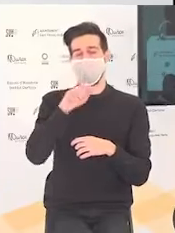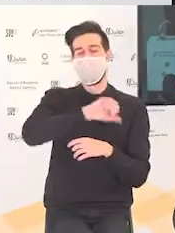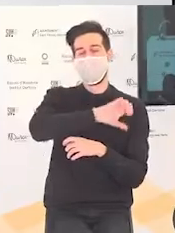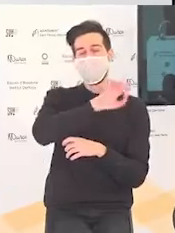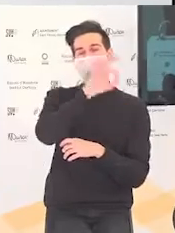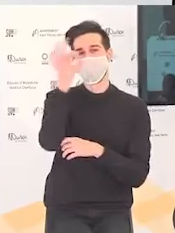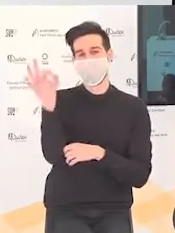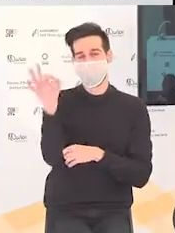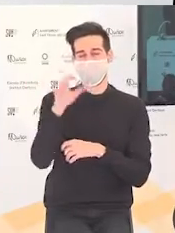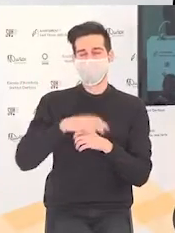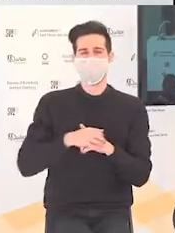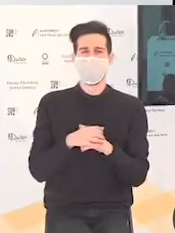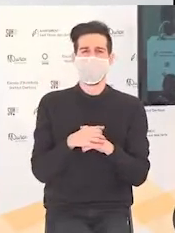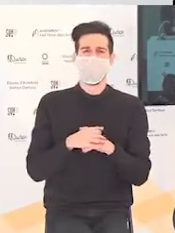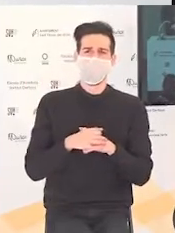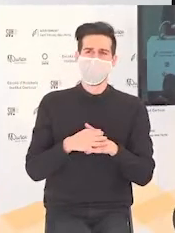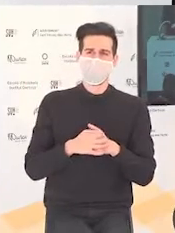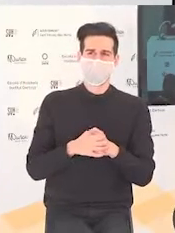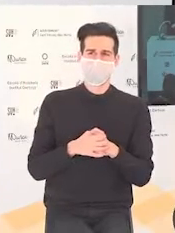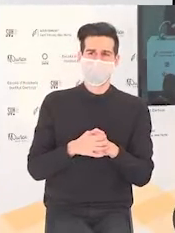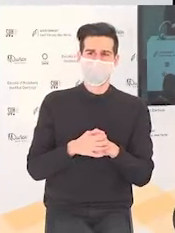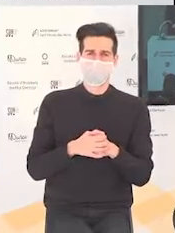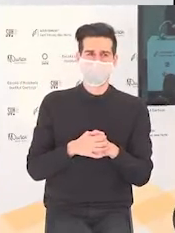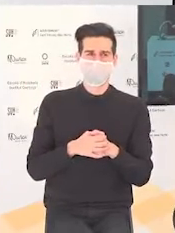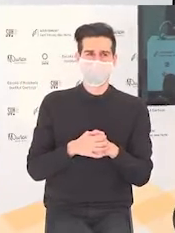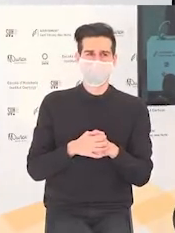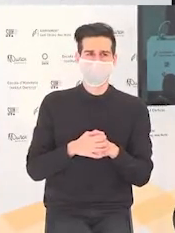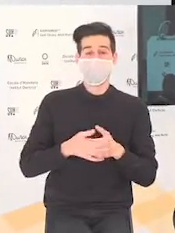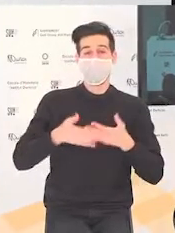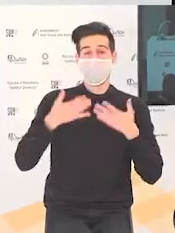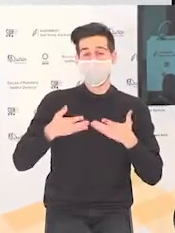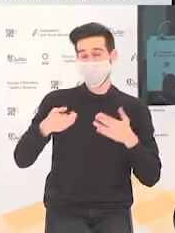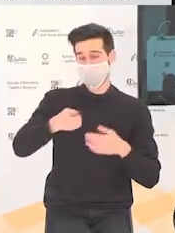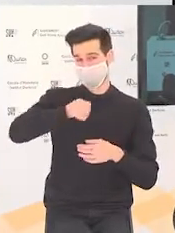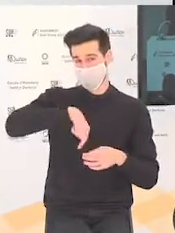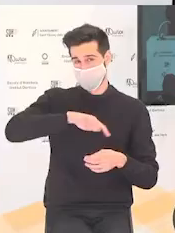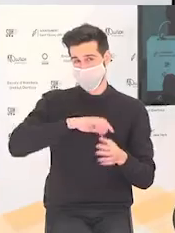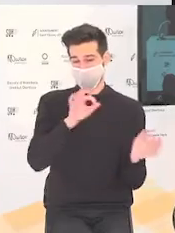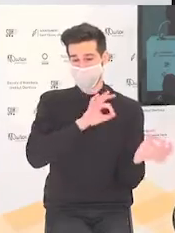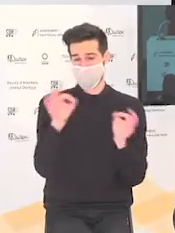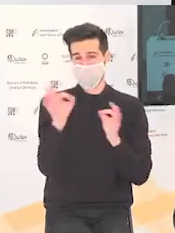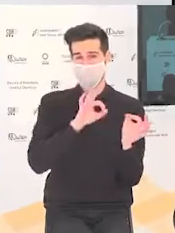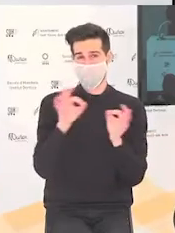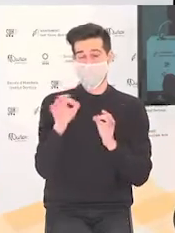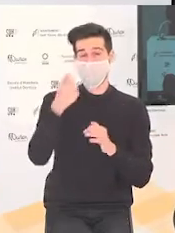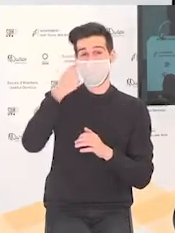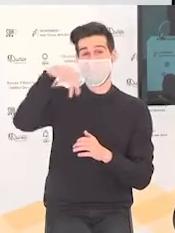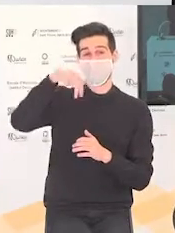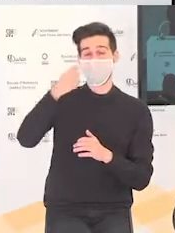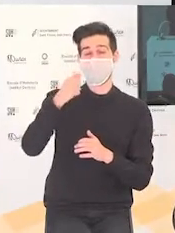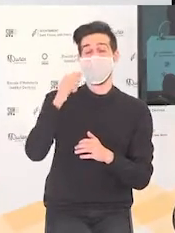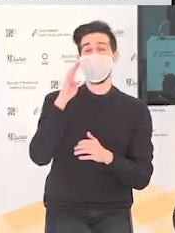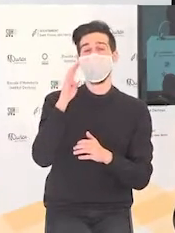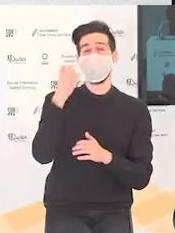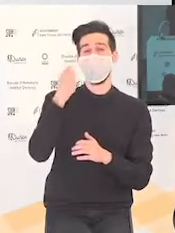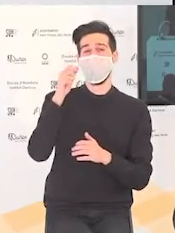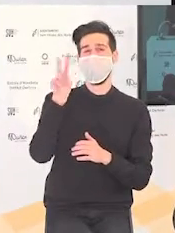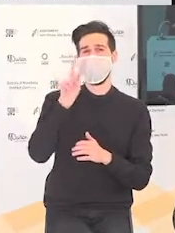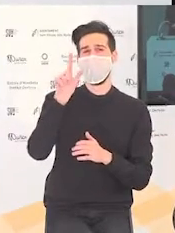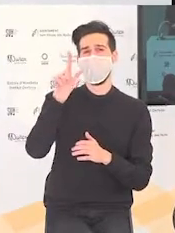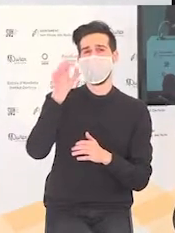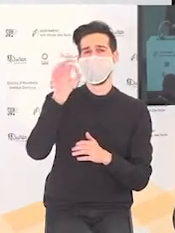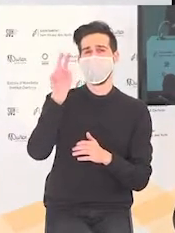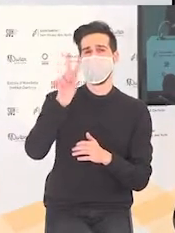Today we're going to be making Anna's Pavlova. Hoy vamos a preparar la Anna Pavlova. Just to give a quick story around